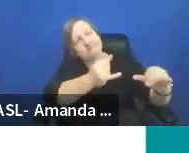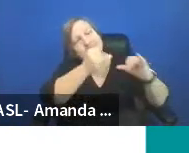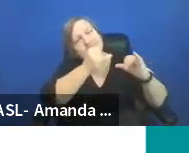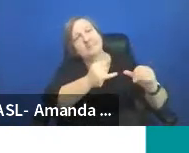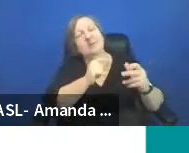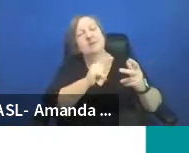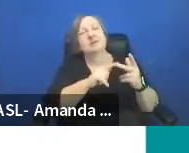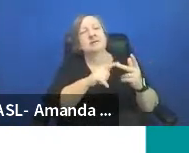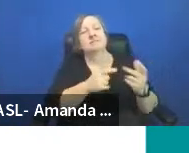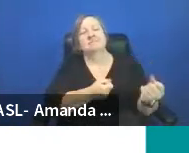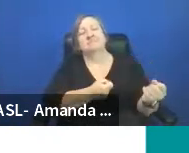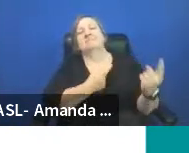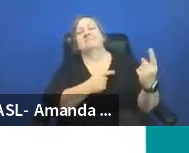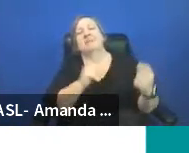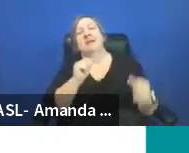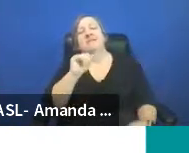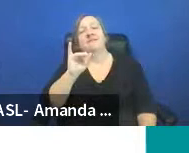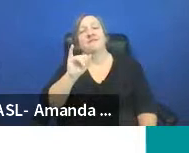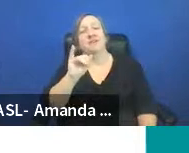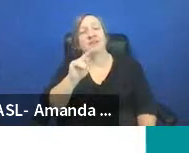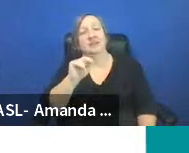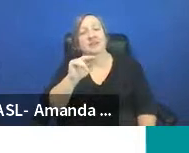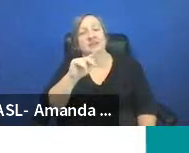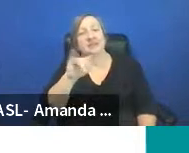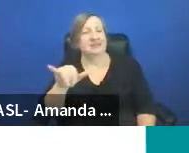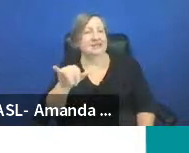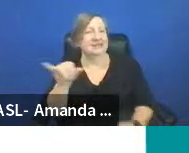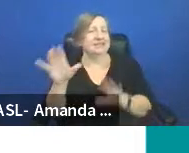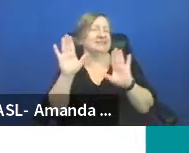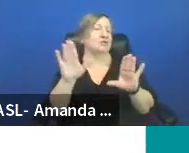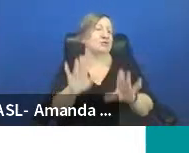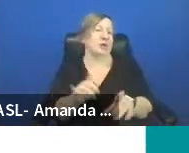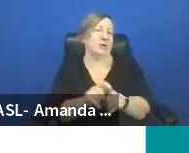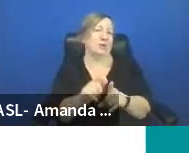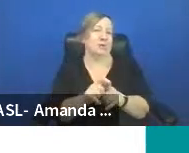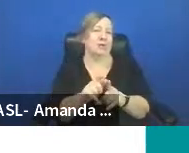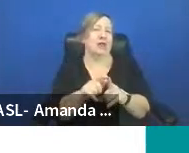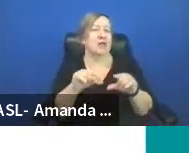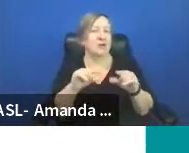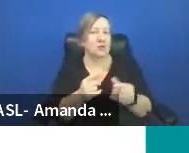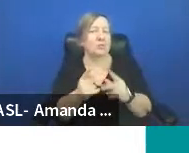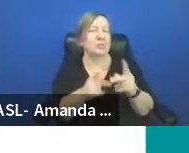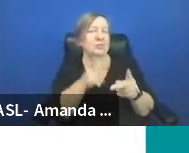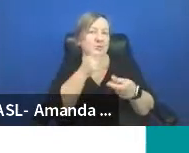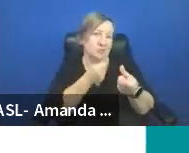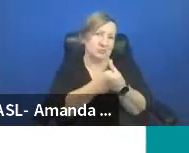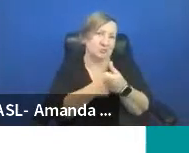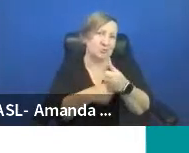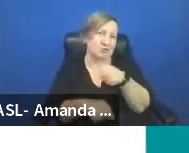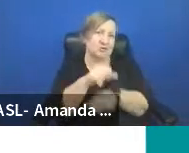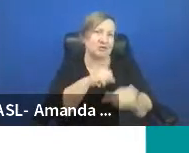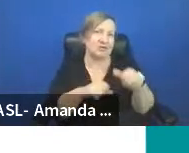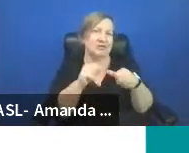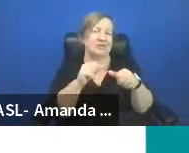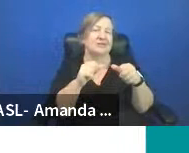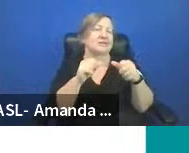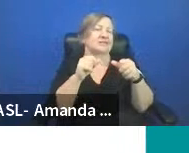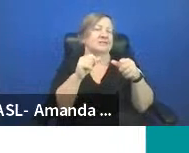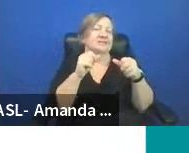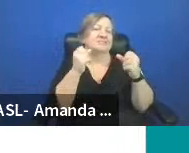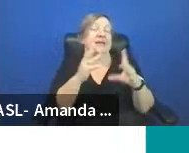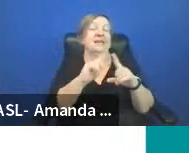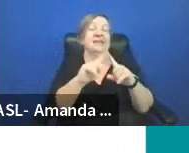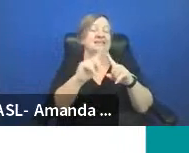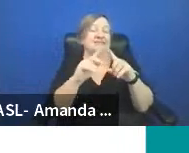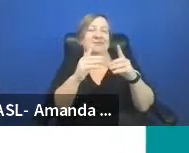think affinity is a great word, and that it's a group of folks that support one another. So that can come in a variety of different ways. And